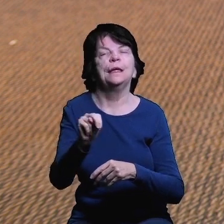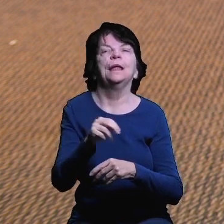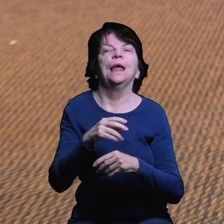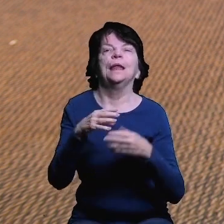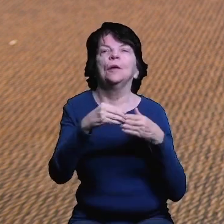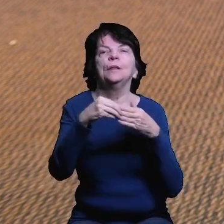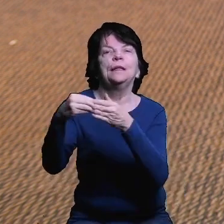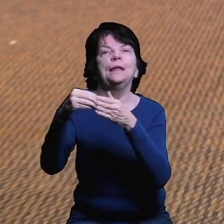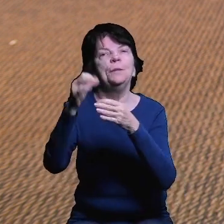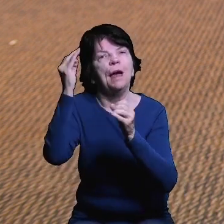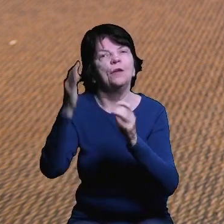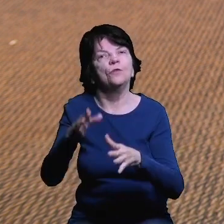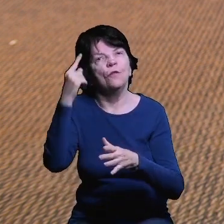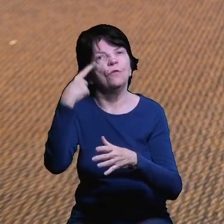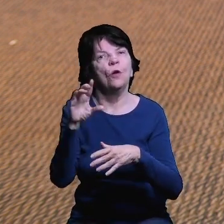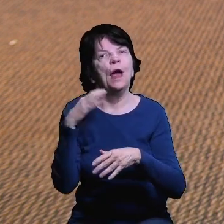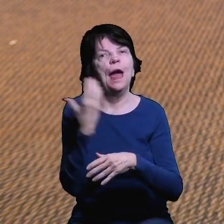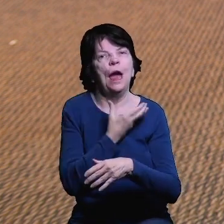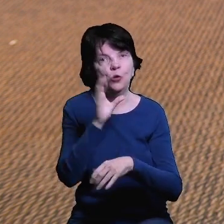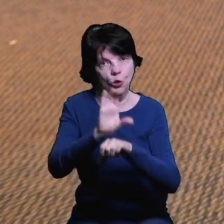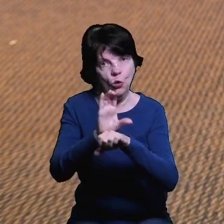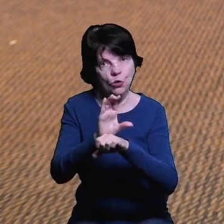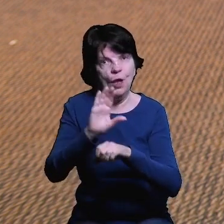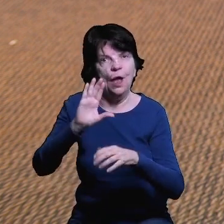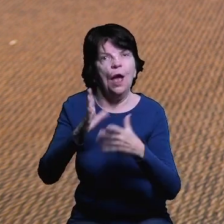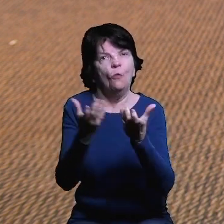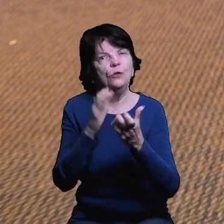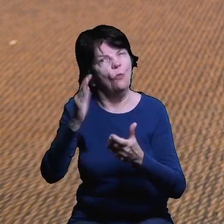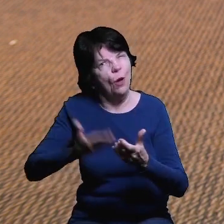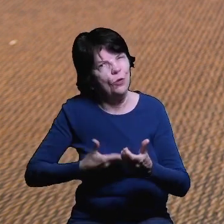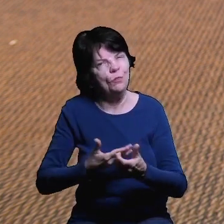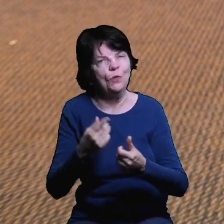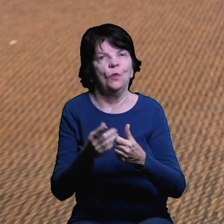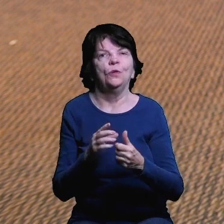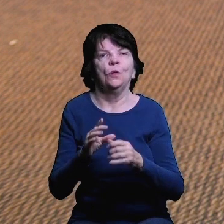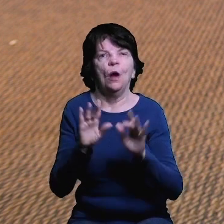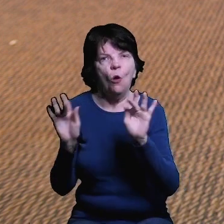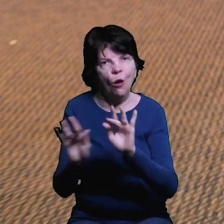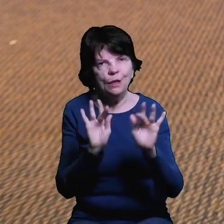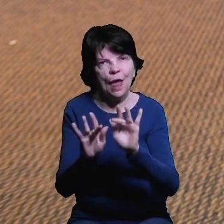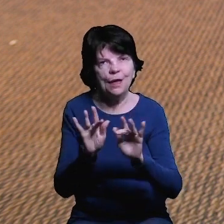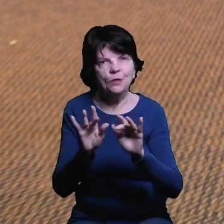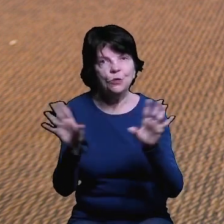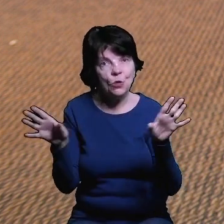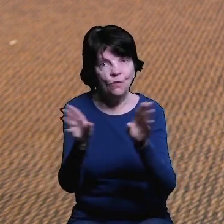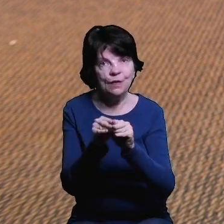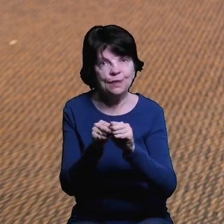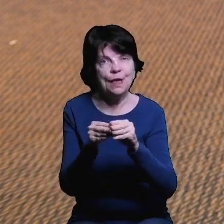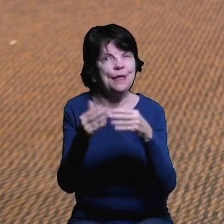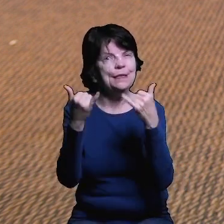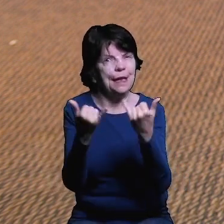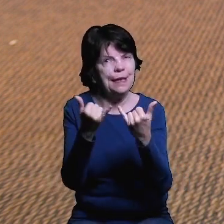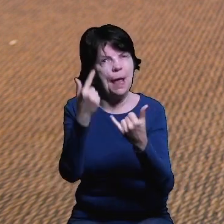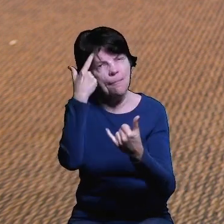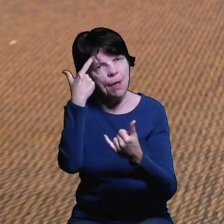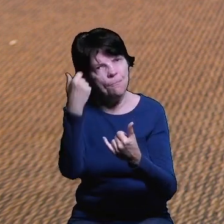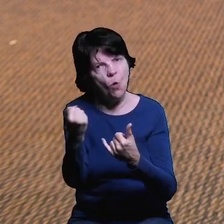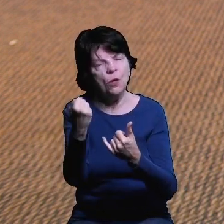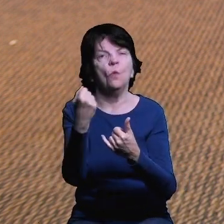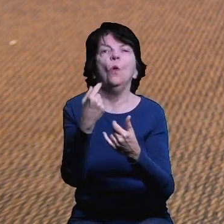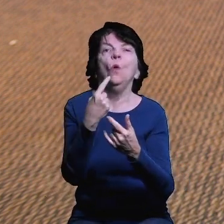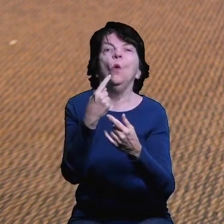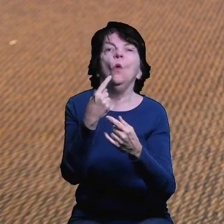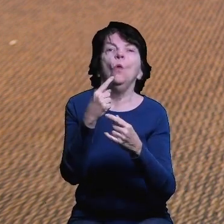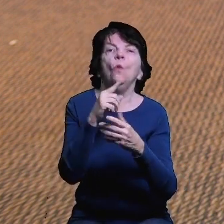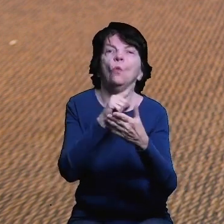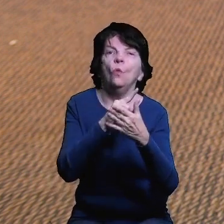to welcome you to this online service. Today, on this Memorial Day weekend, we remember. We remember those who have gone before us,